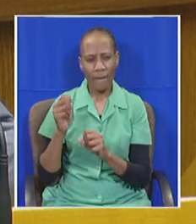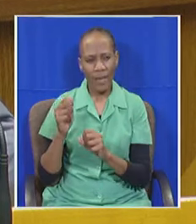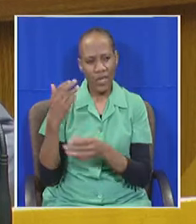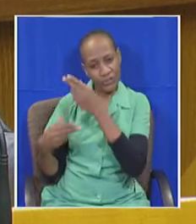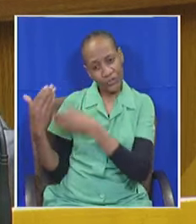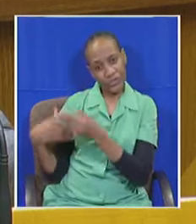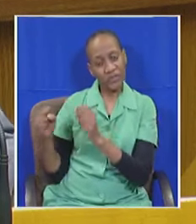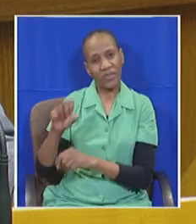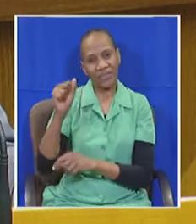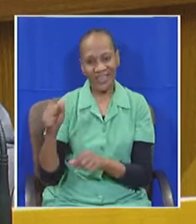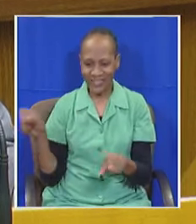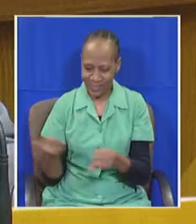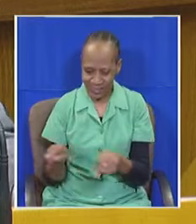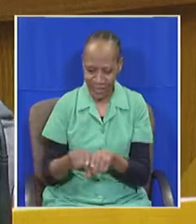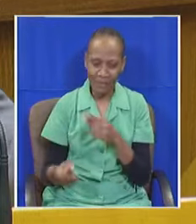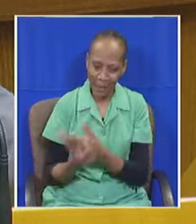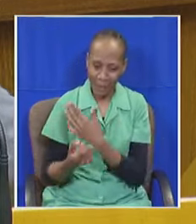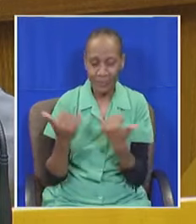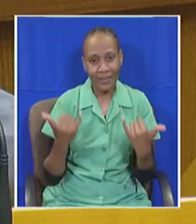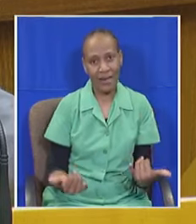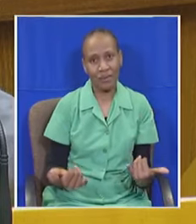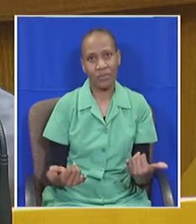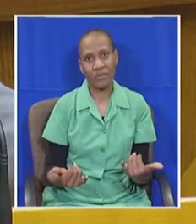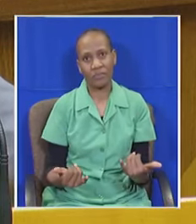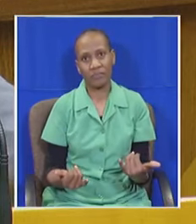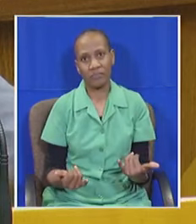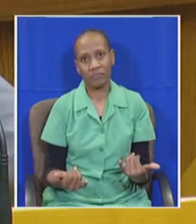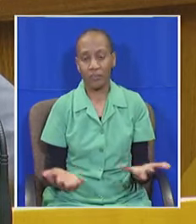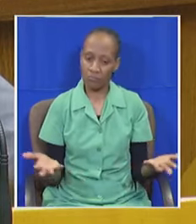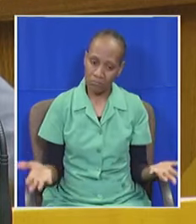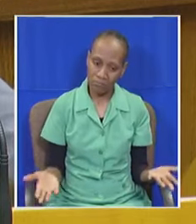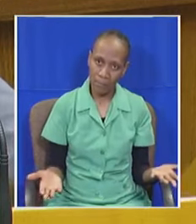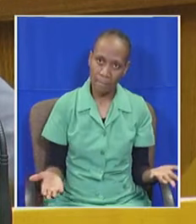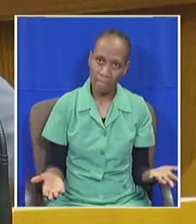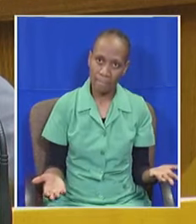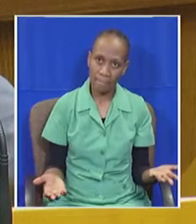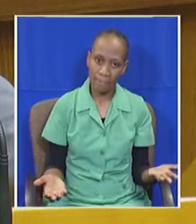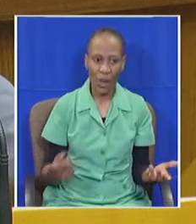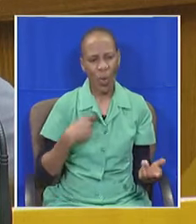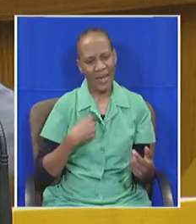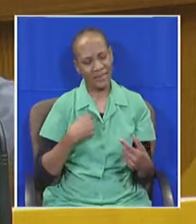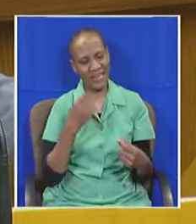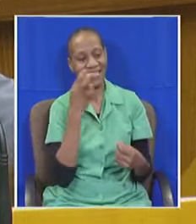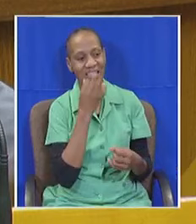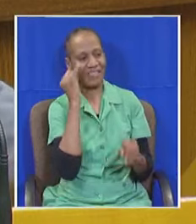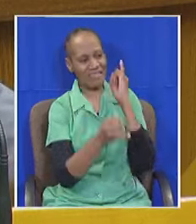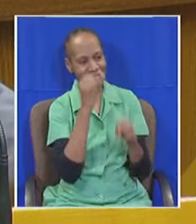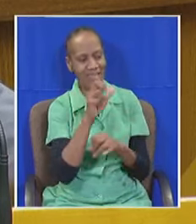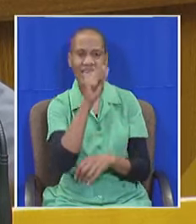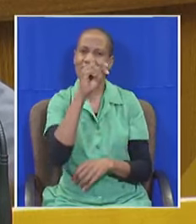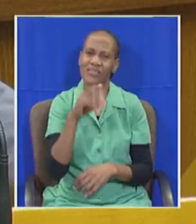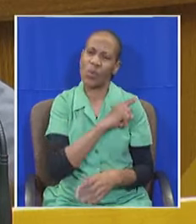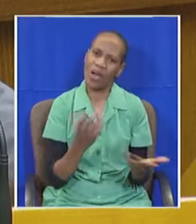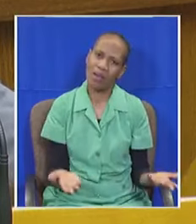success, and these circumstances have a color to it. Why then do I blame the ANC? Is it